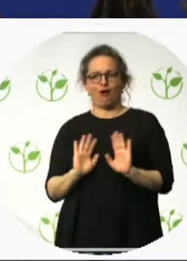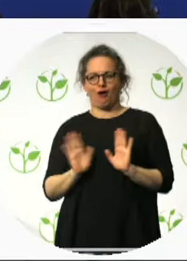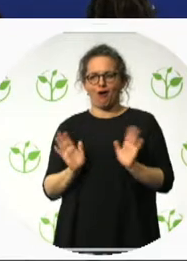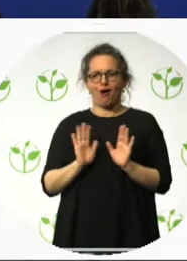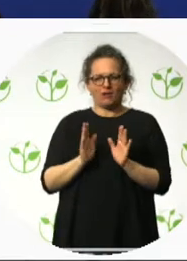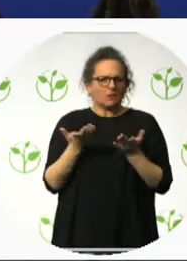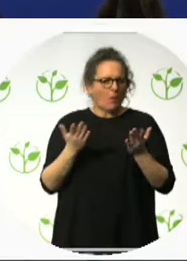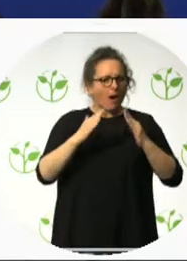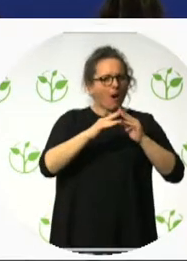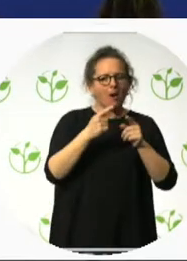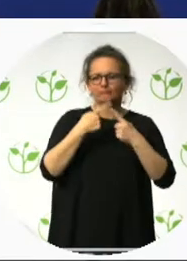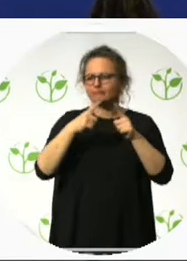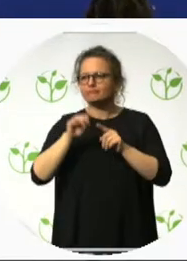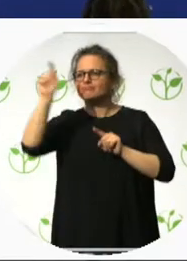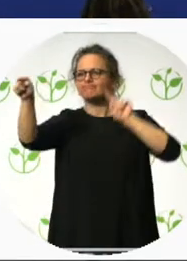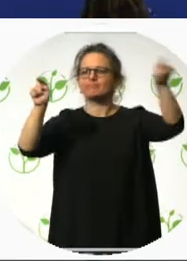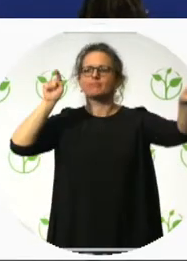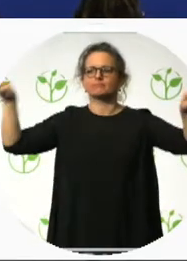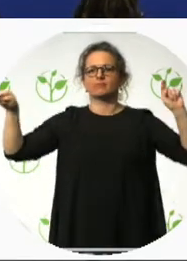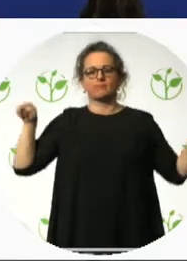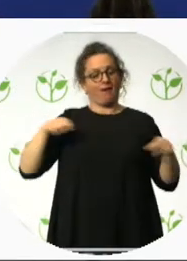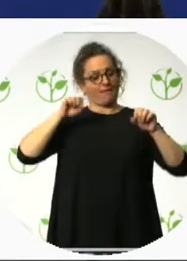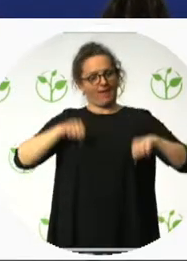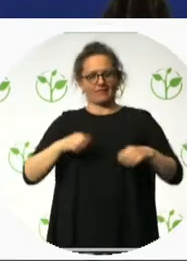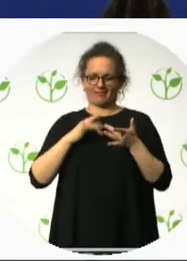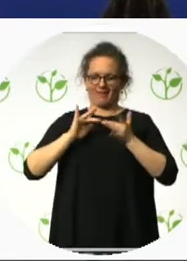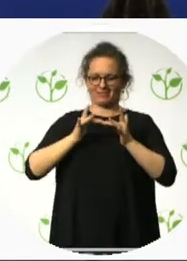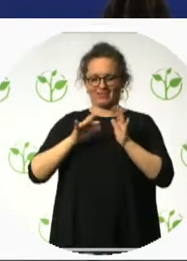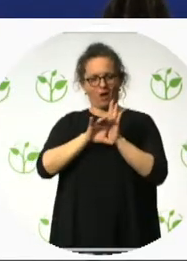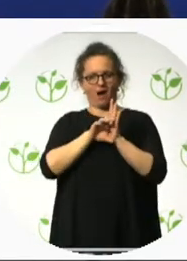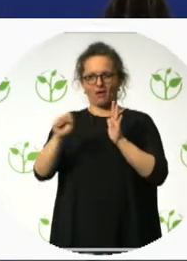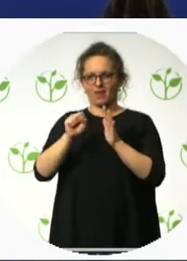all participate in our education.